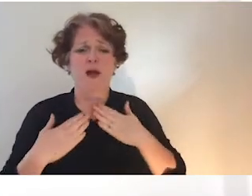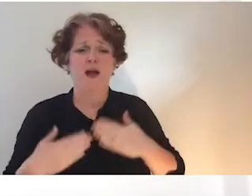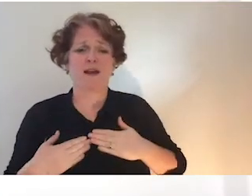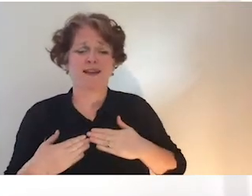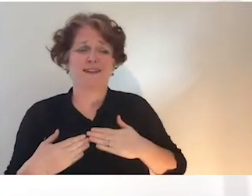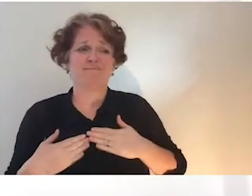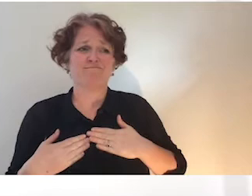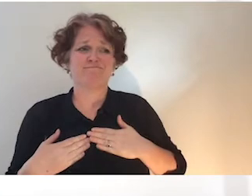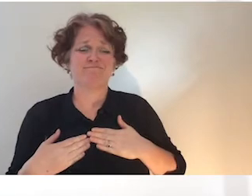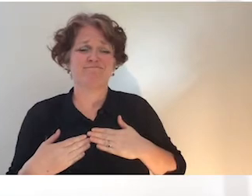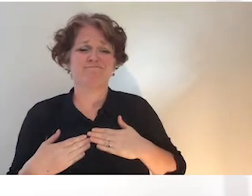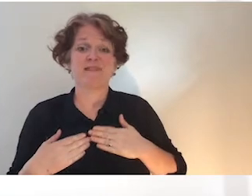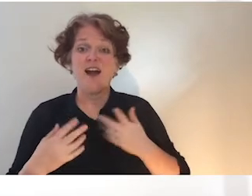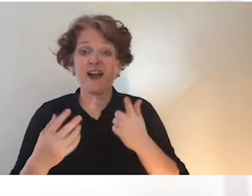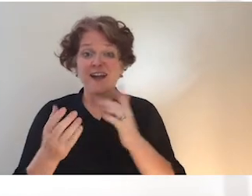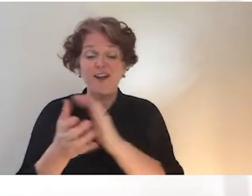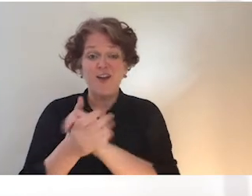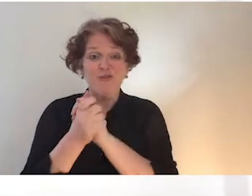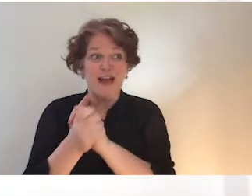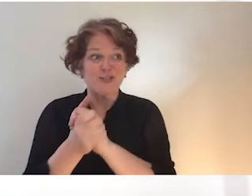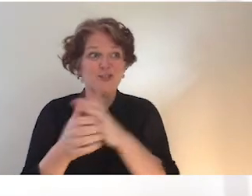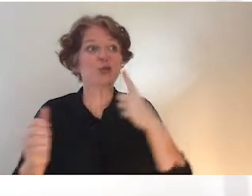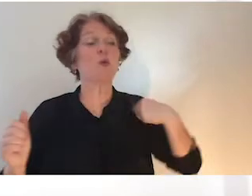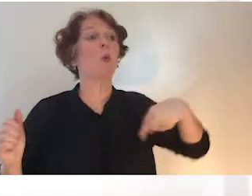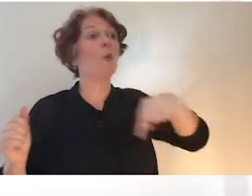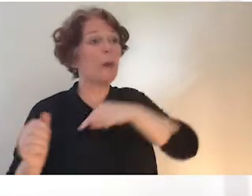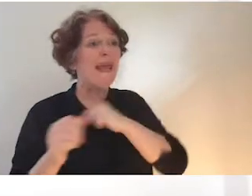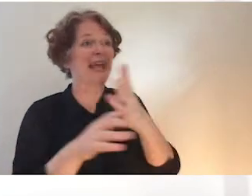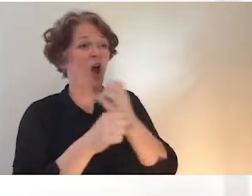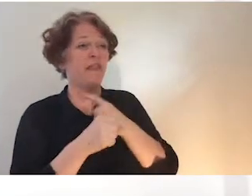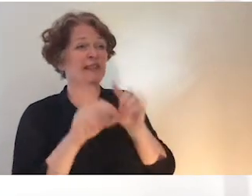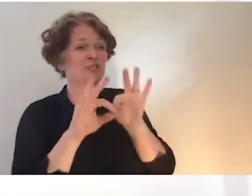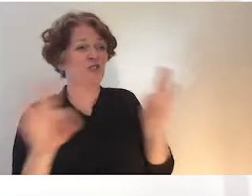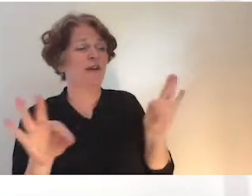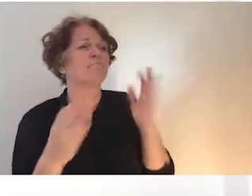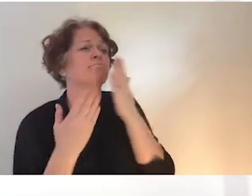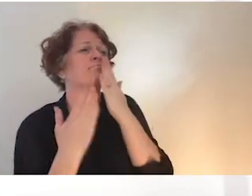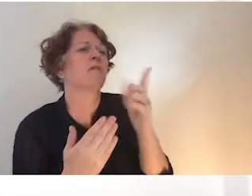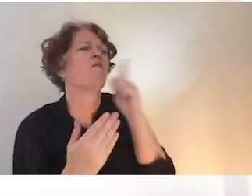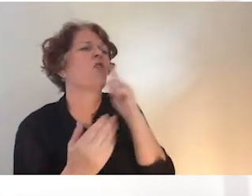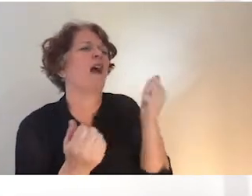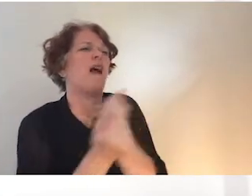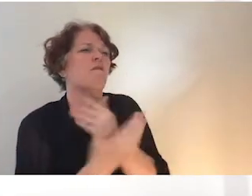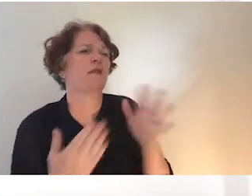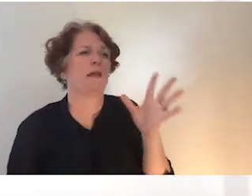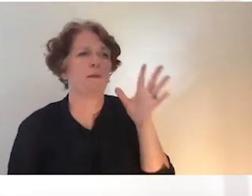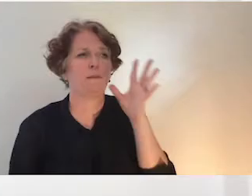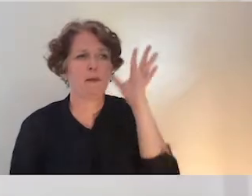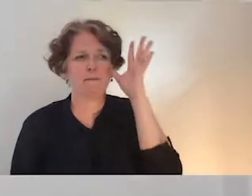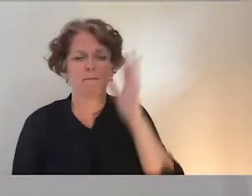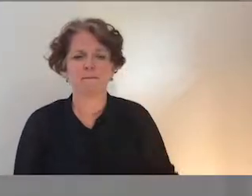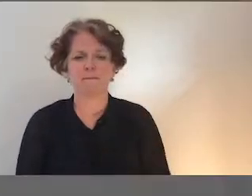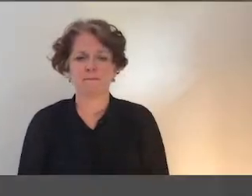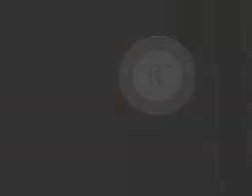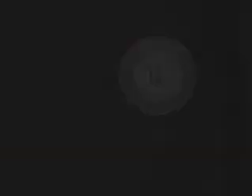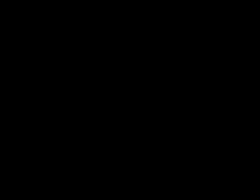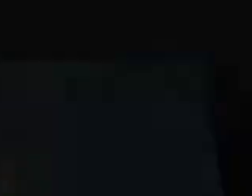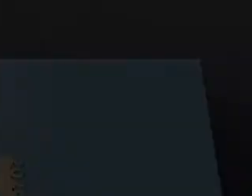body. Congratulations, we accomplished this degree. Thank you for everything.